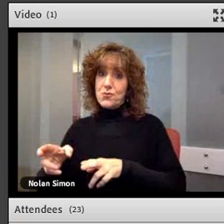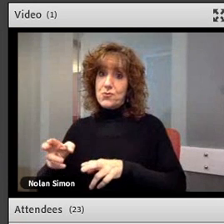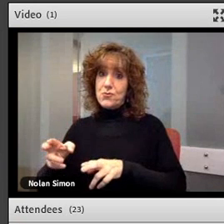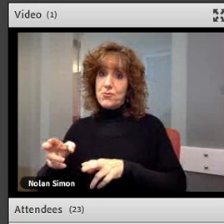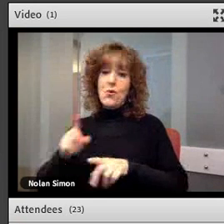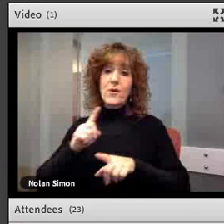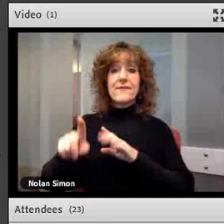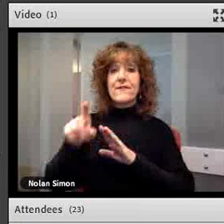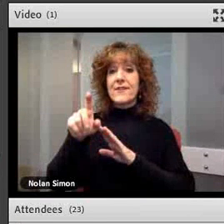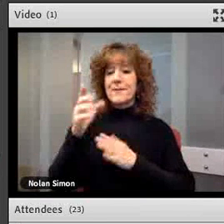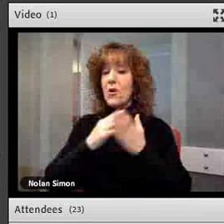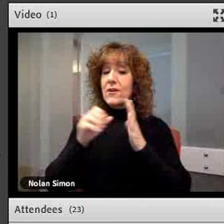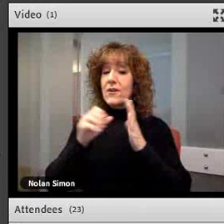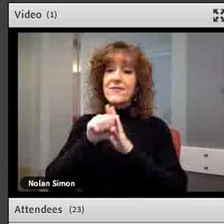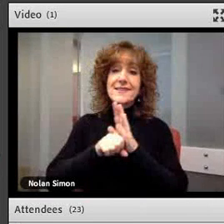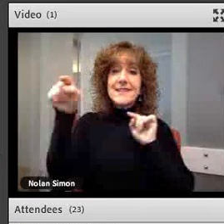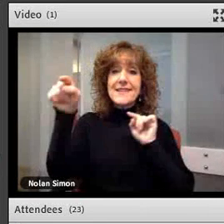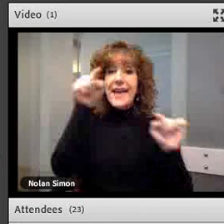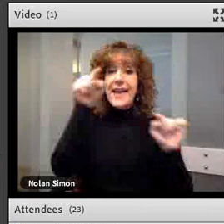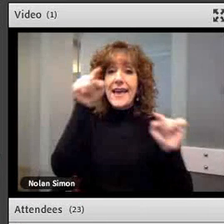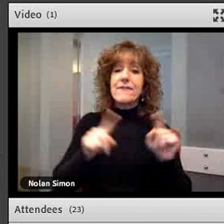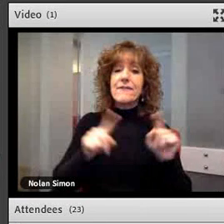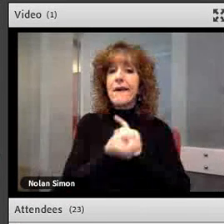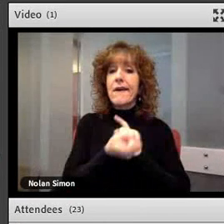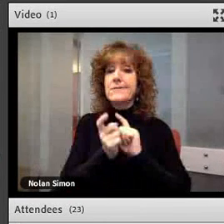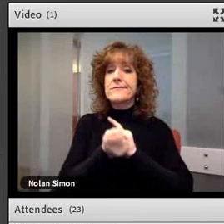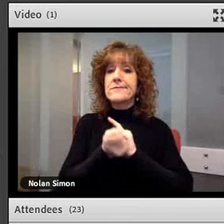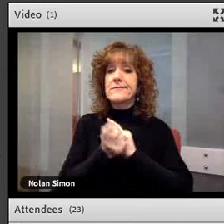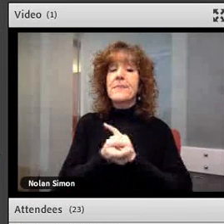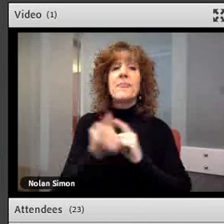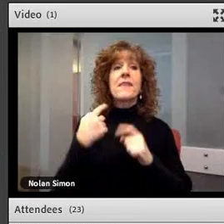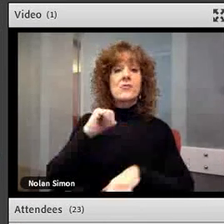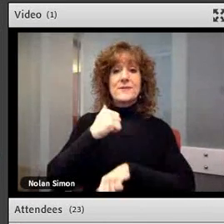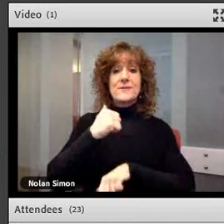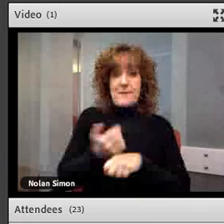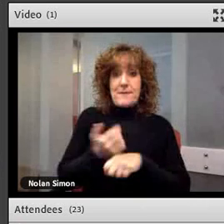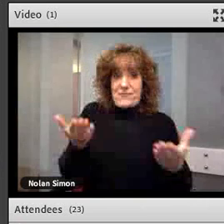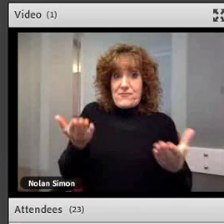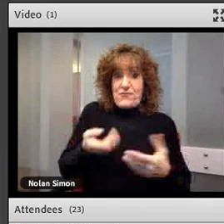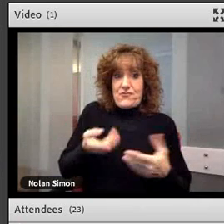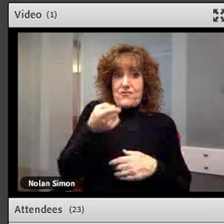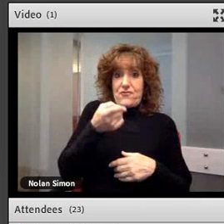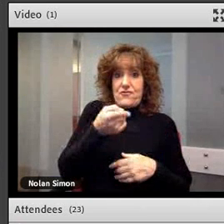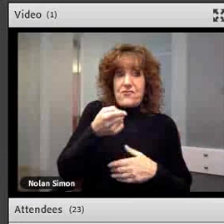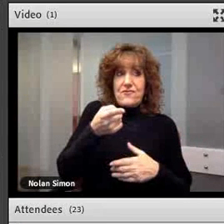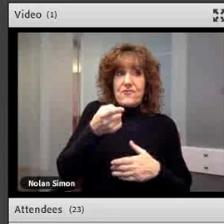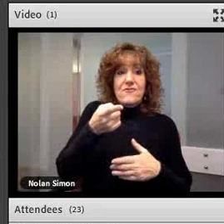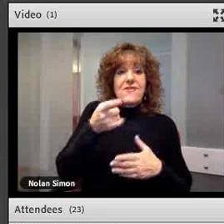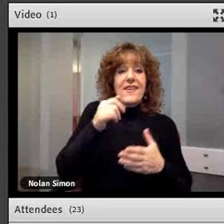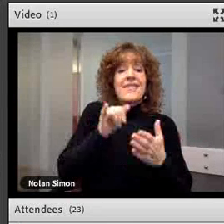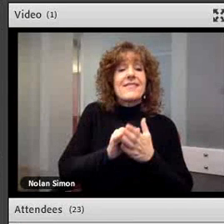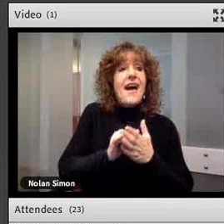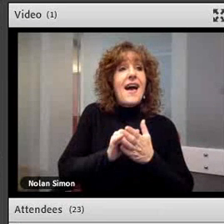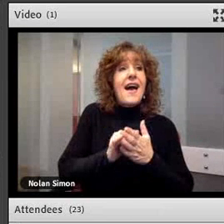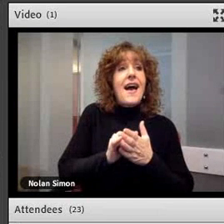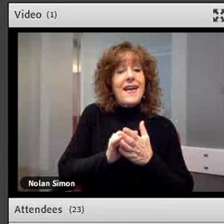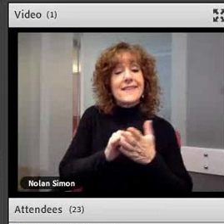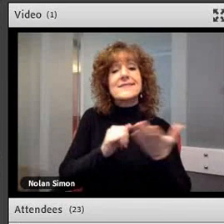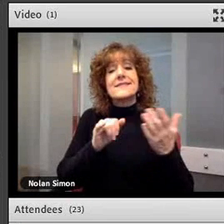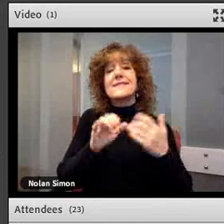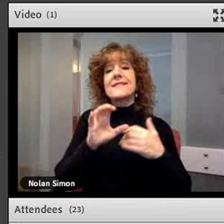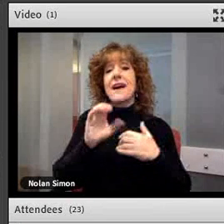part of the state even. So what we did was we set this up. So here, this is your colleague roster, and these are people